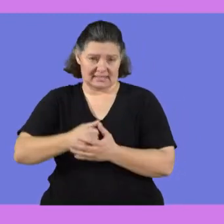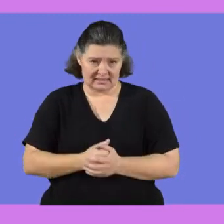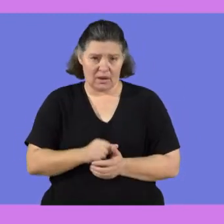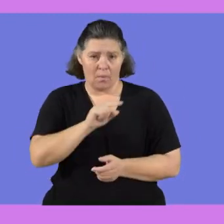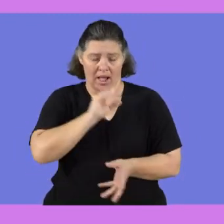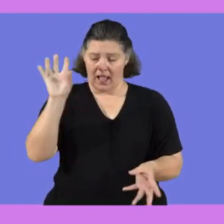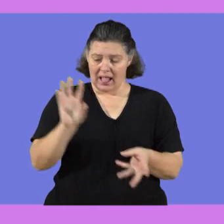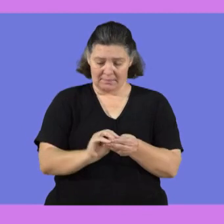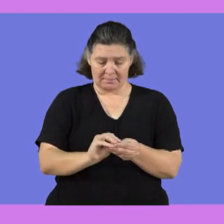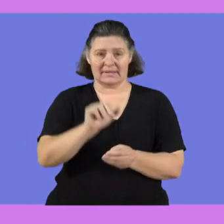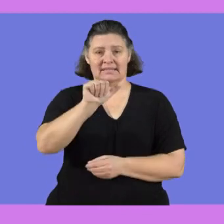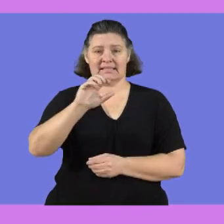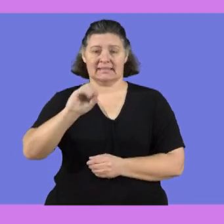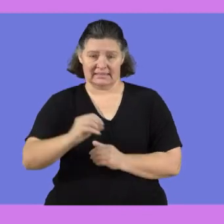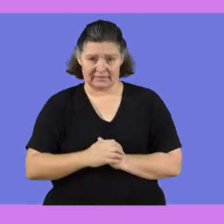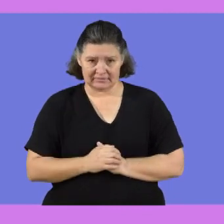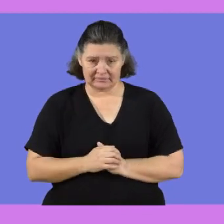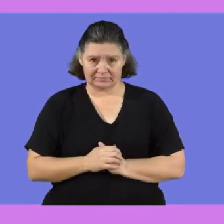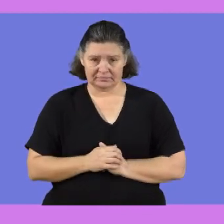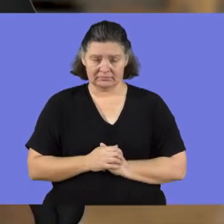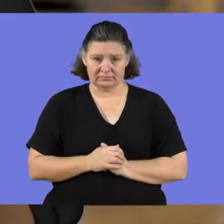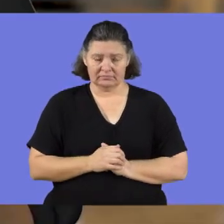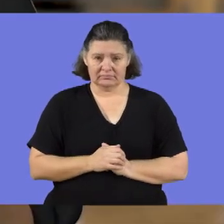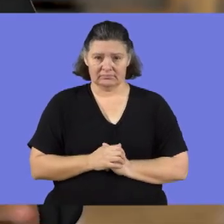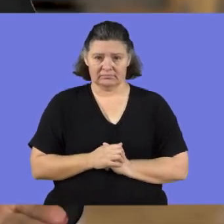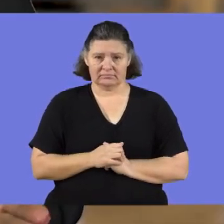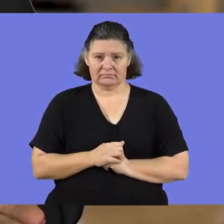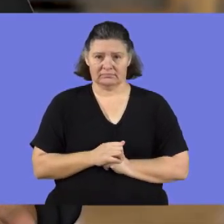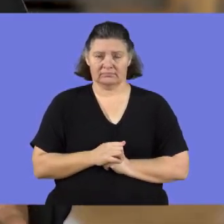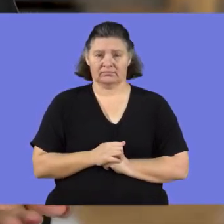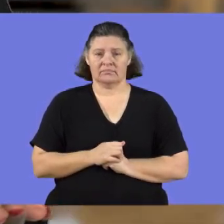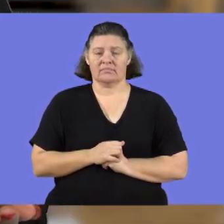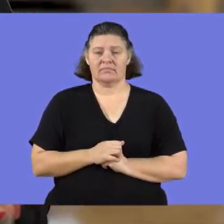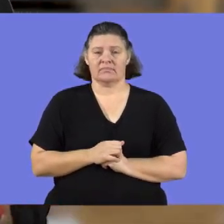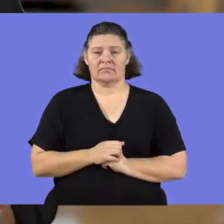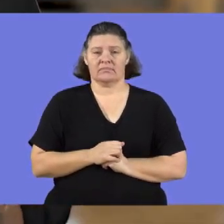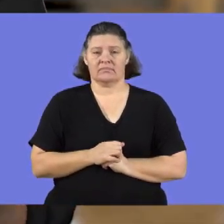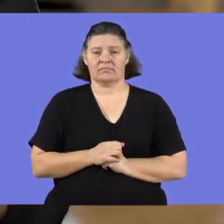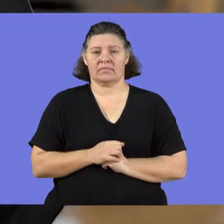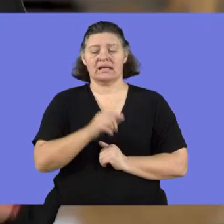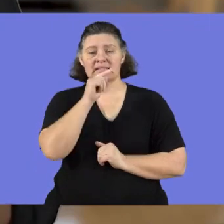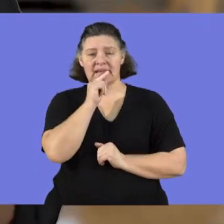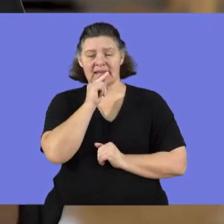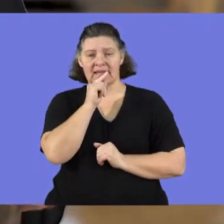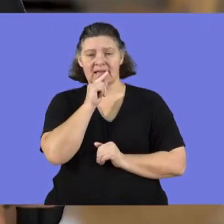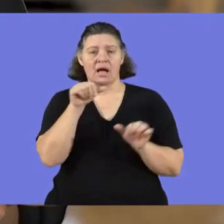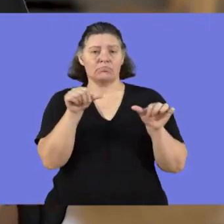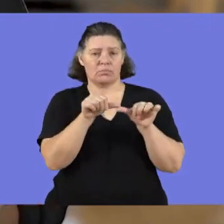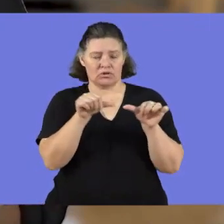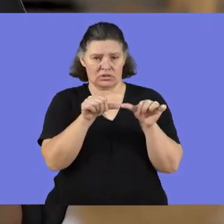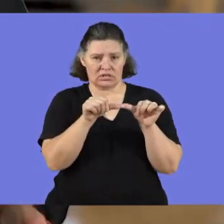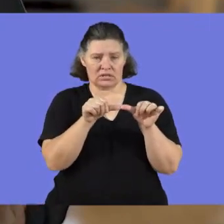are 60 in total. So in a nutshell, once you see that the